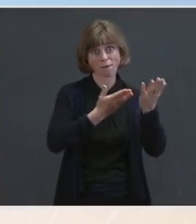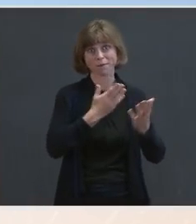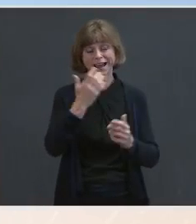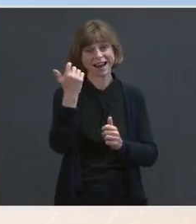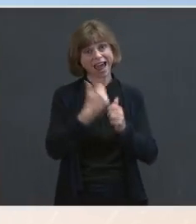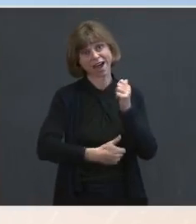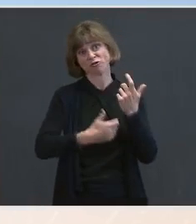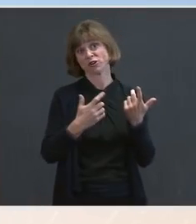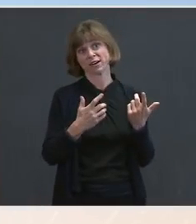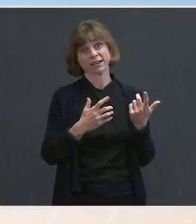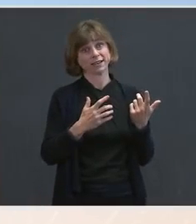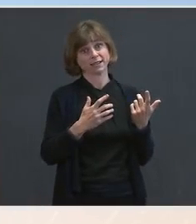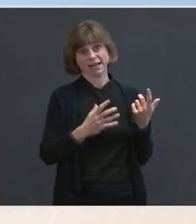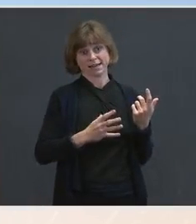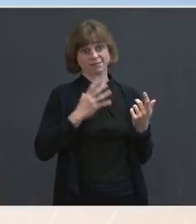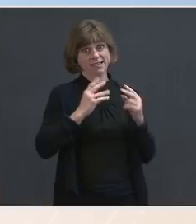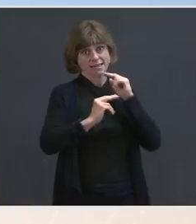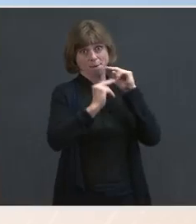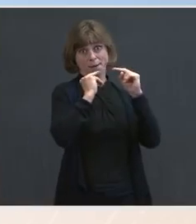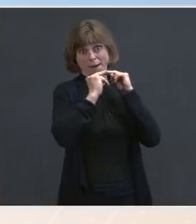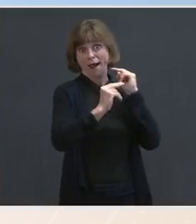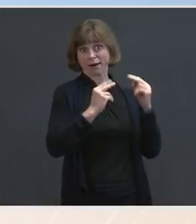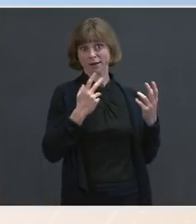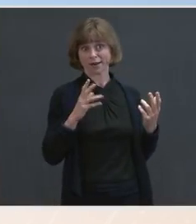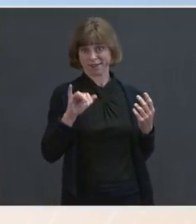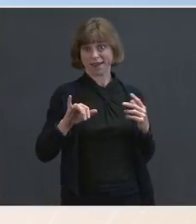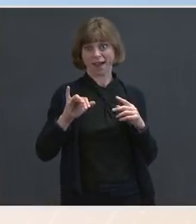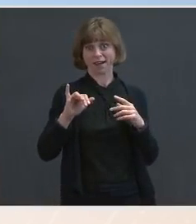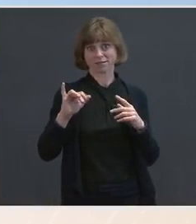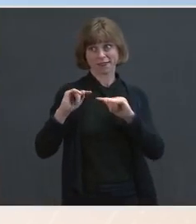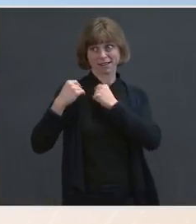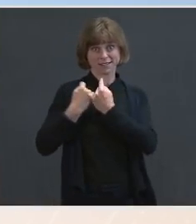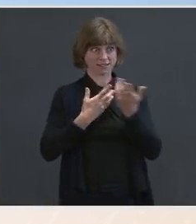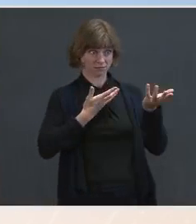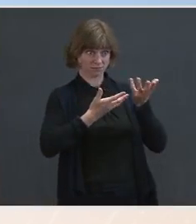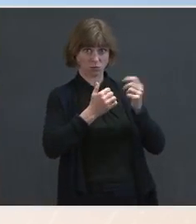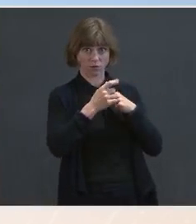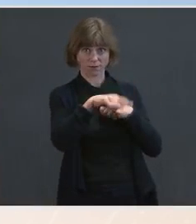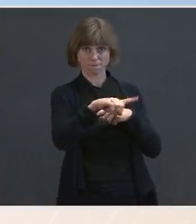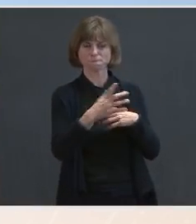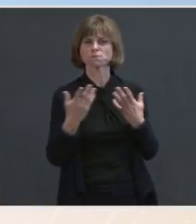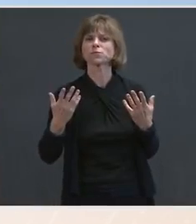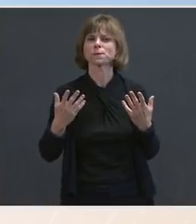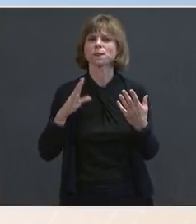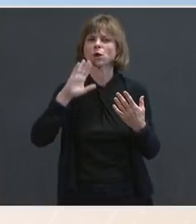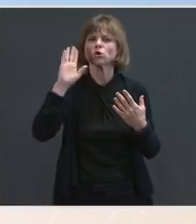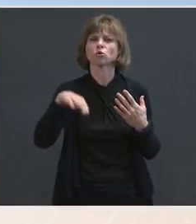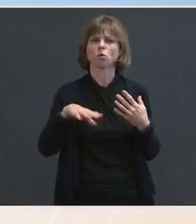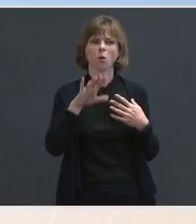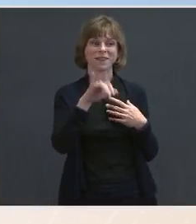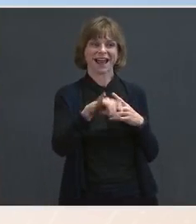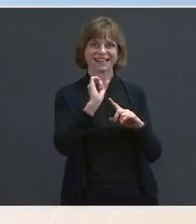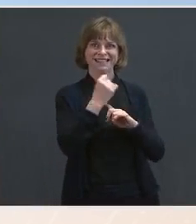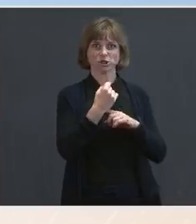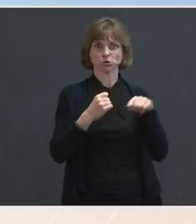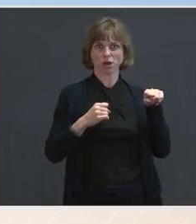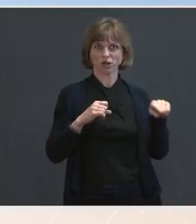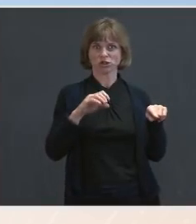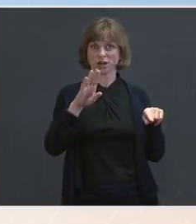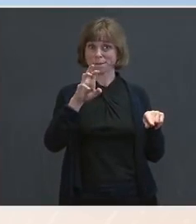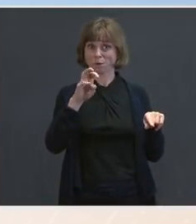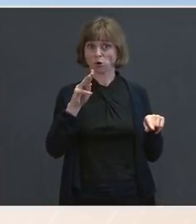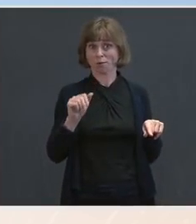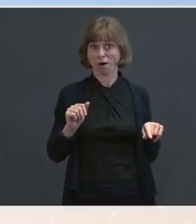conversation that members of our team have. As you're very familiar with, the situation on the ground in Burma